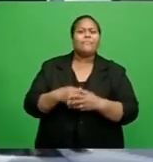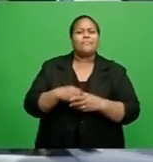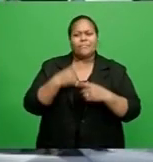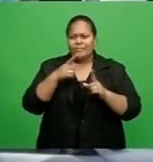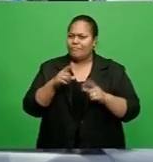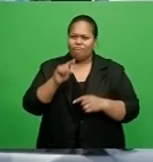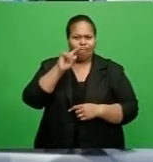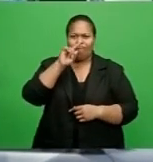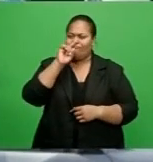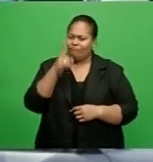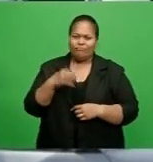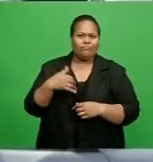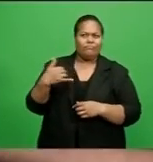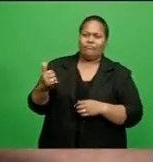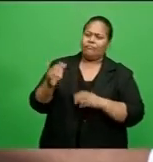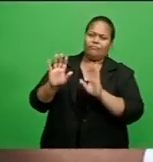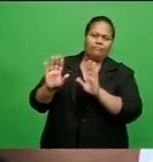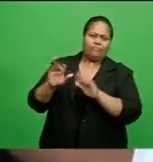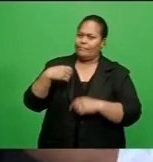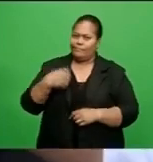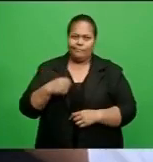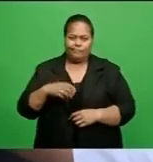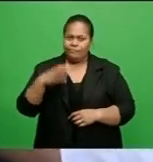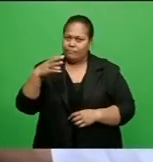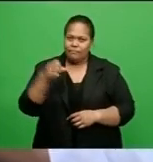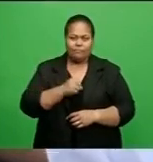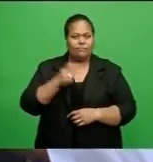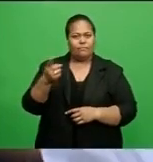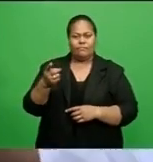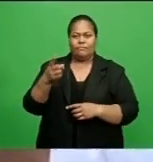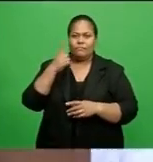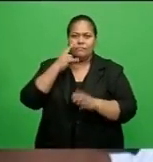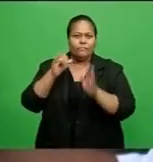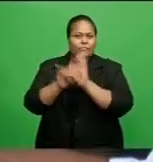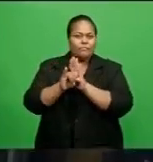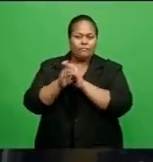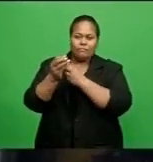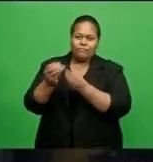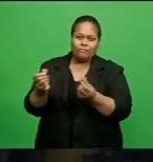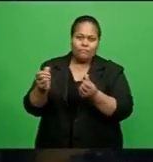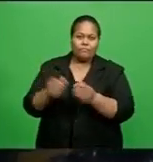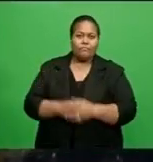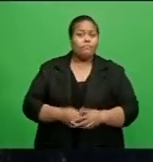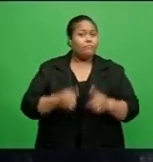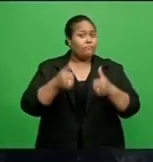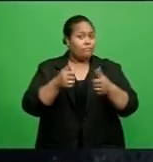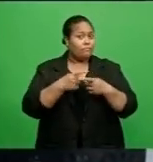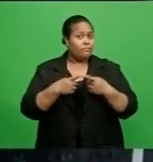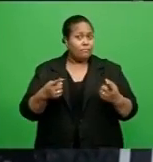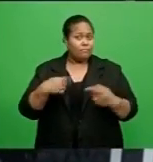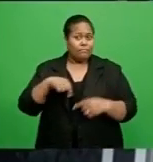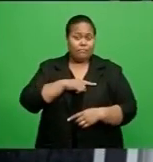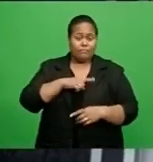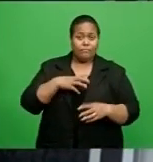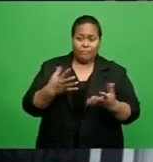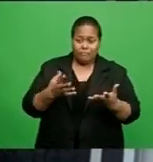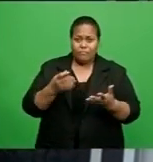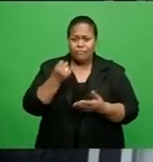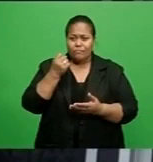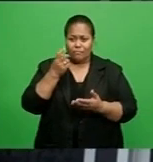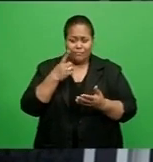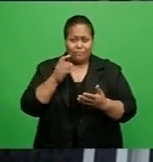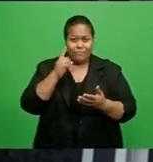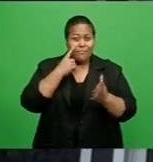measures against COVID-19. The good thing about these new cases we are recording is that it's all